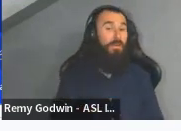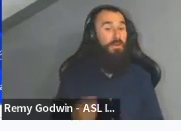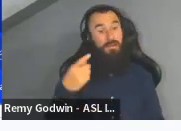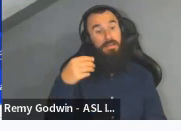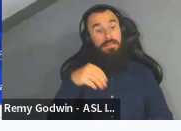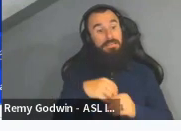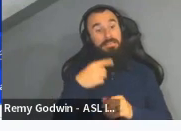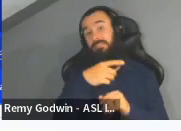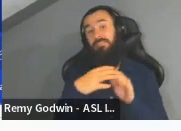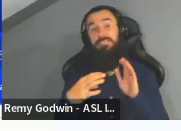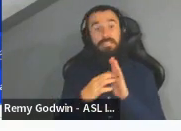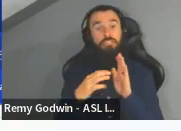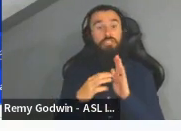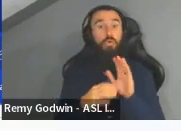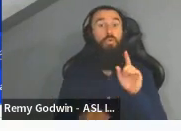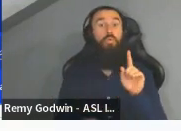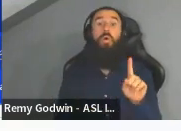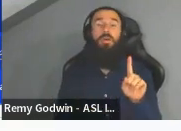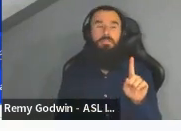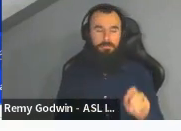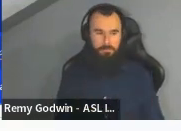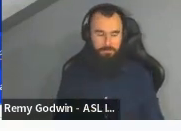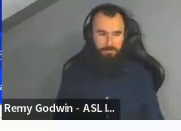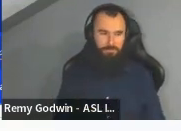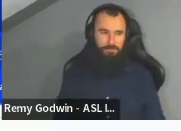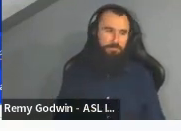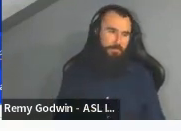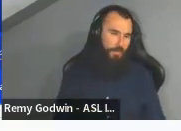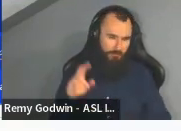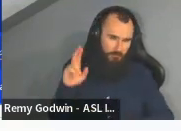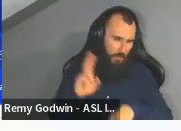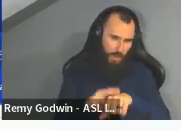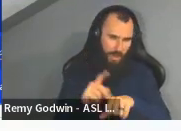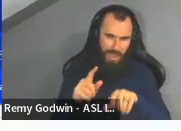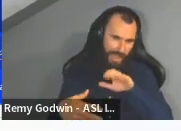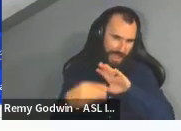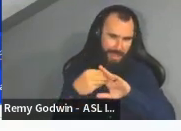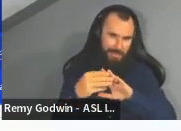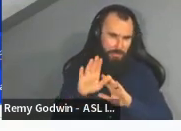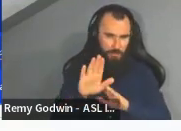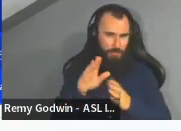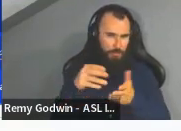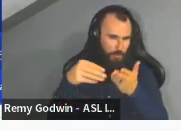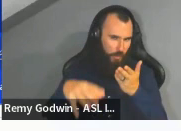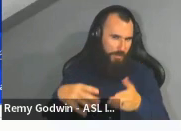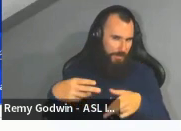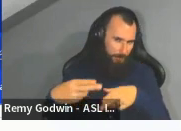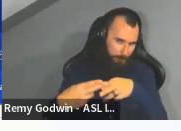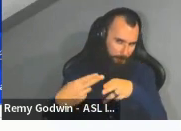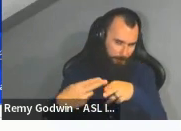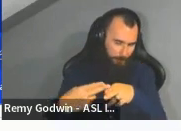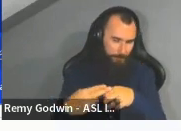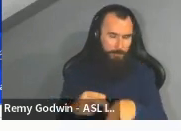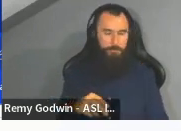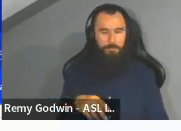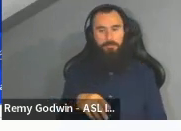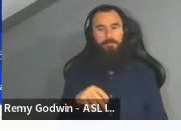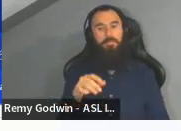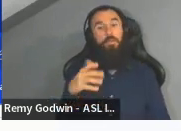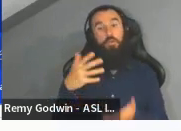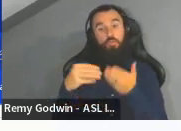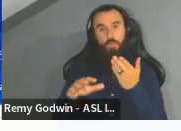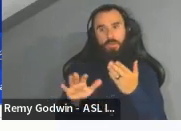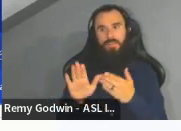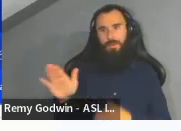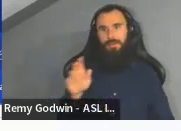section 1. You, of course, just add in your student's name and the student's